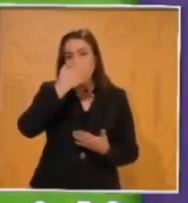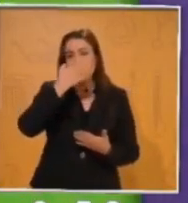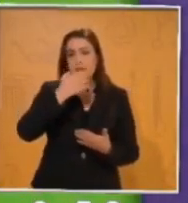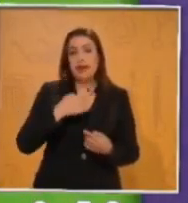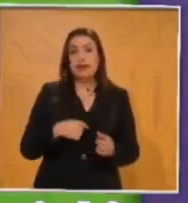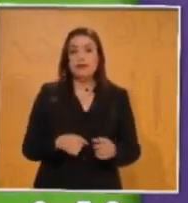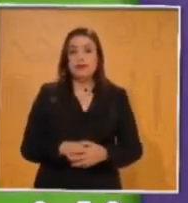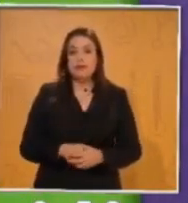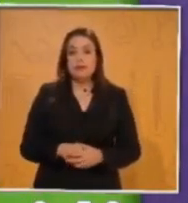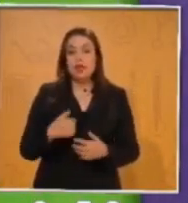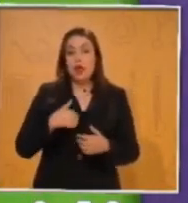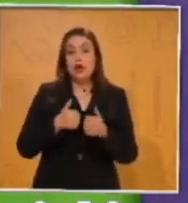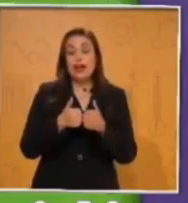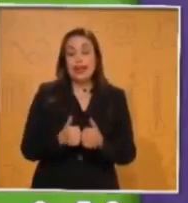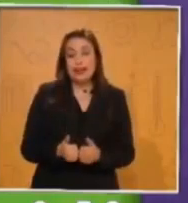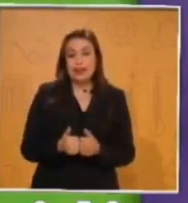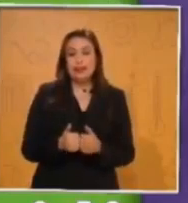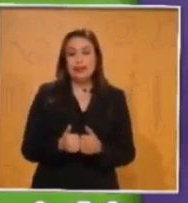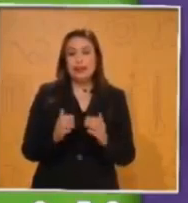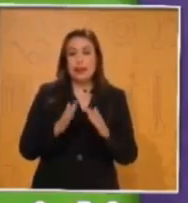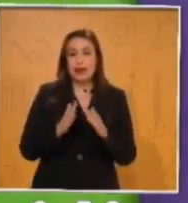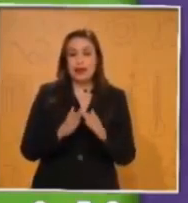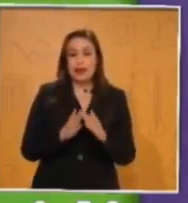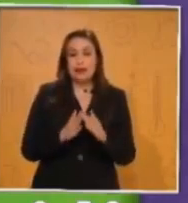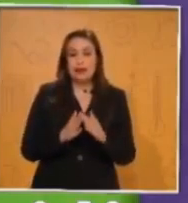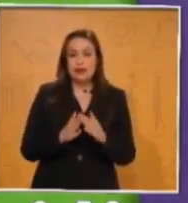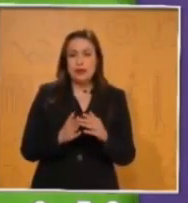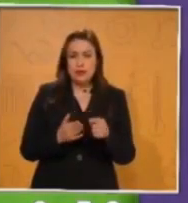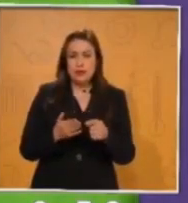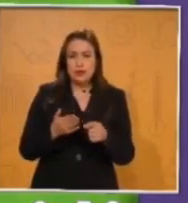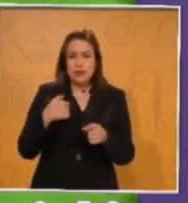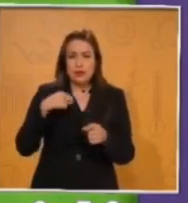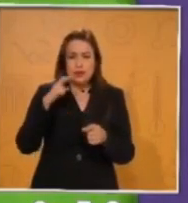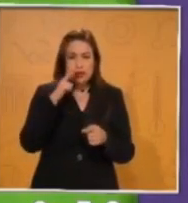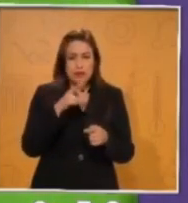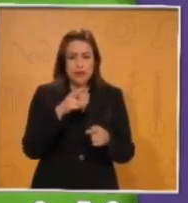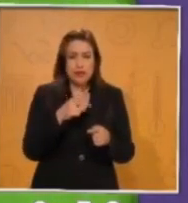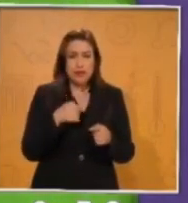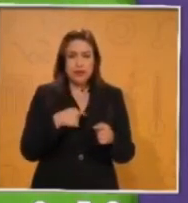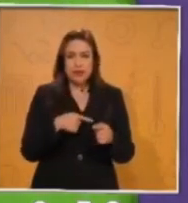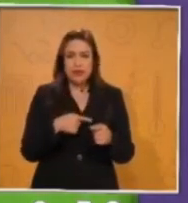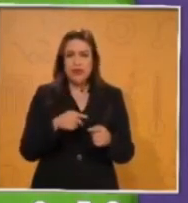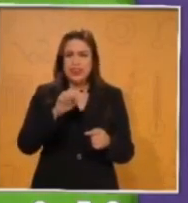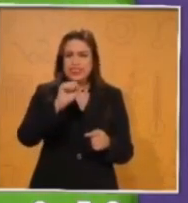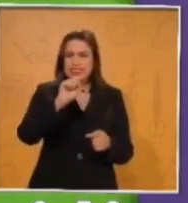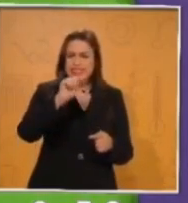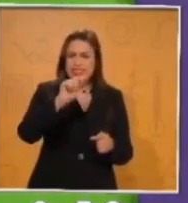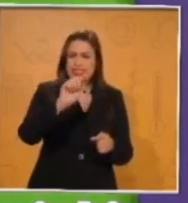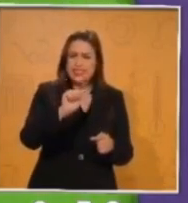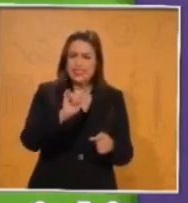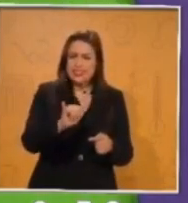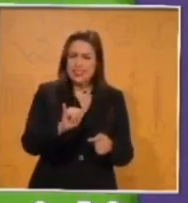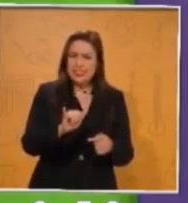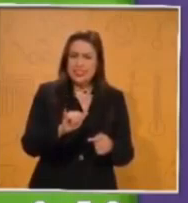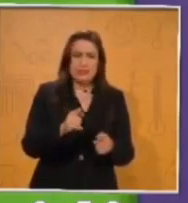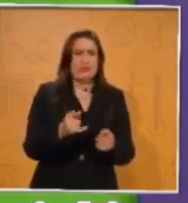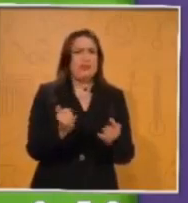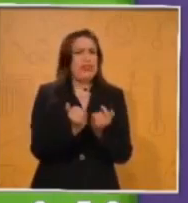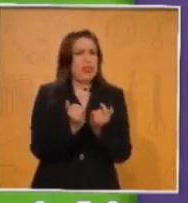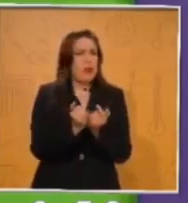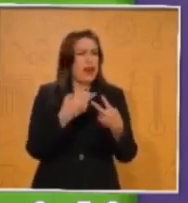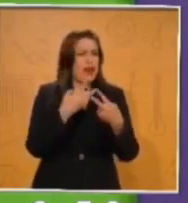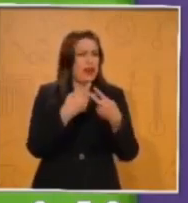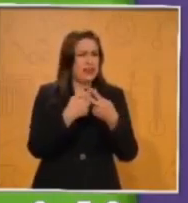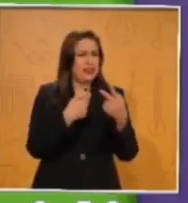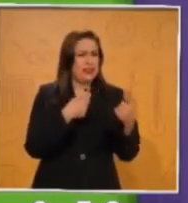Stay home. Have you realized that we have the hashtag stay? Don't go out,